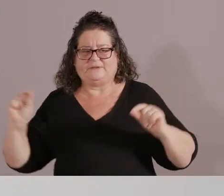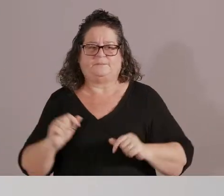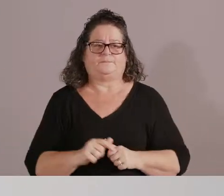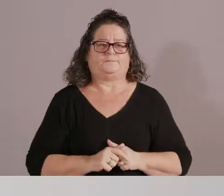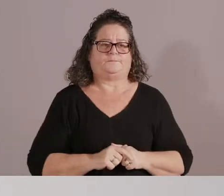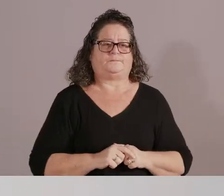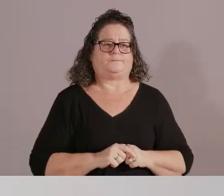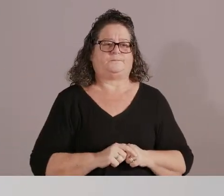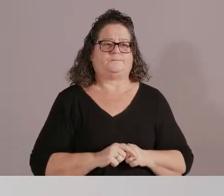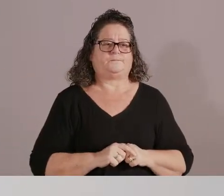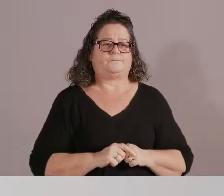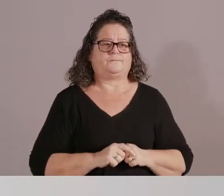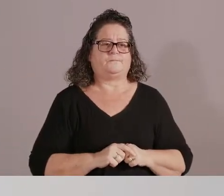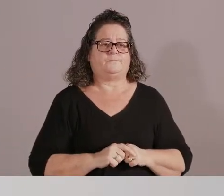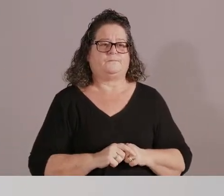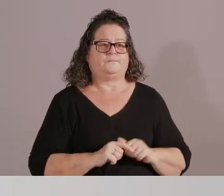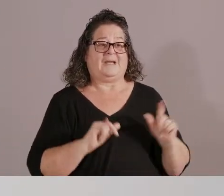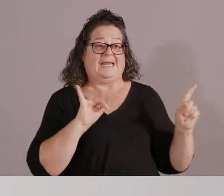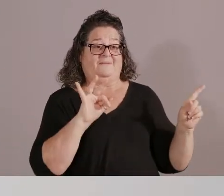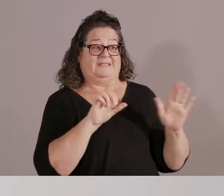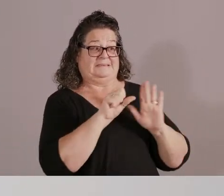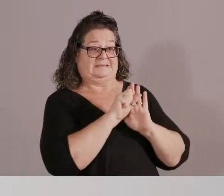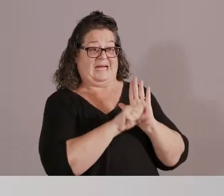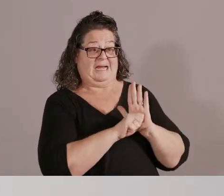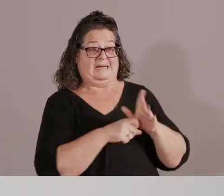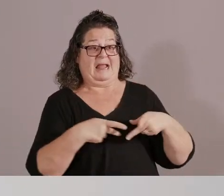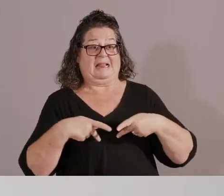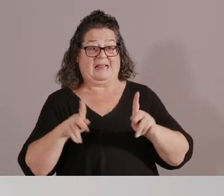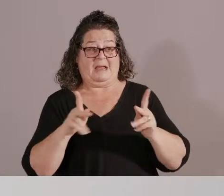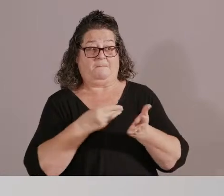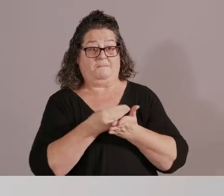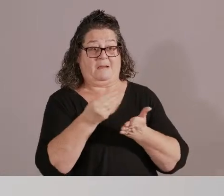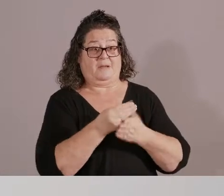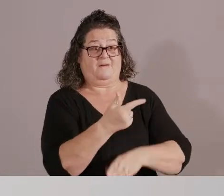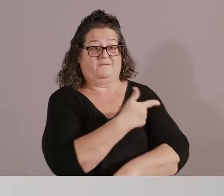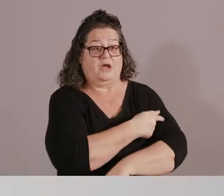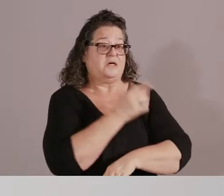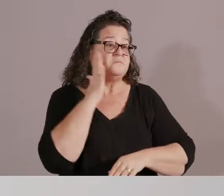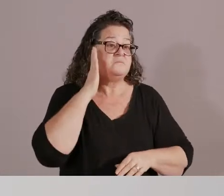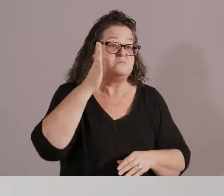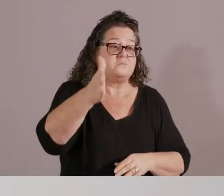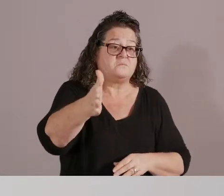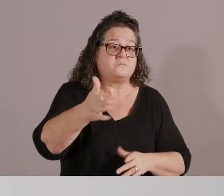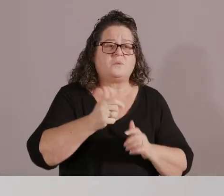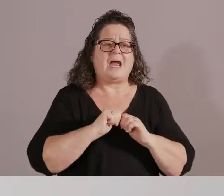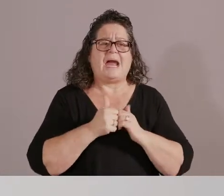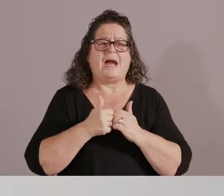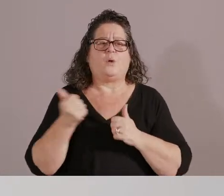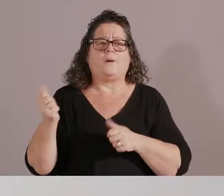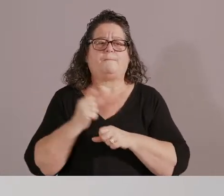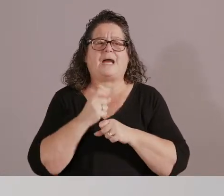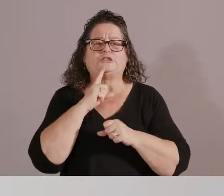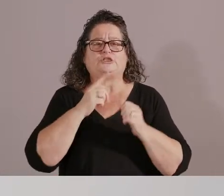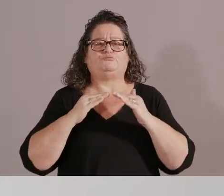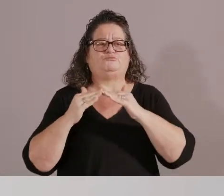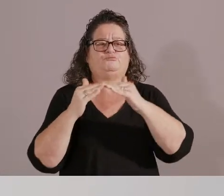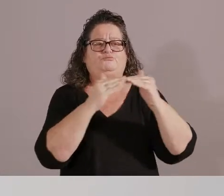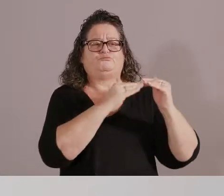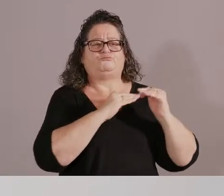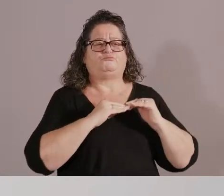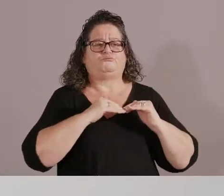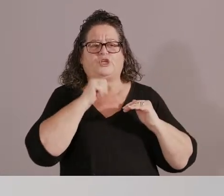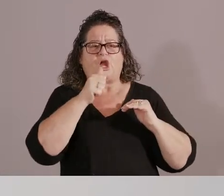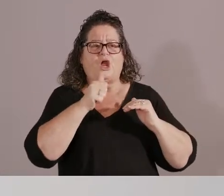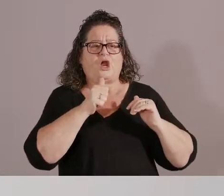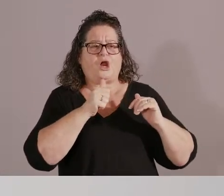how would you ensure equity? How would you ensure that there's not a price war? This is some of the criticism that's been received already.